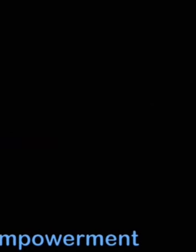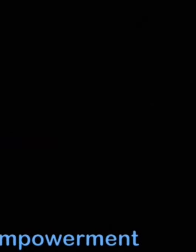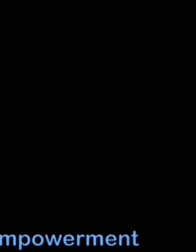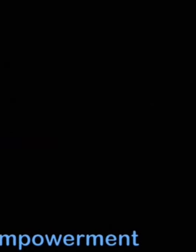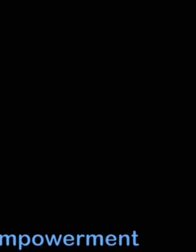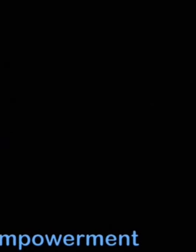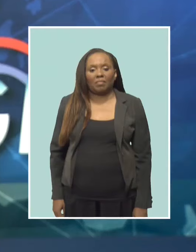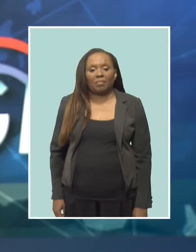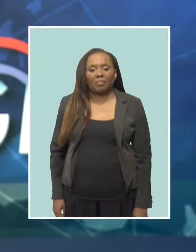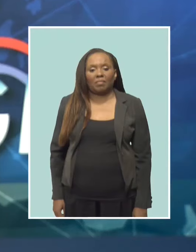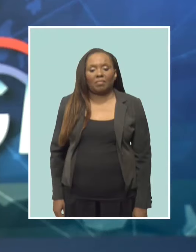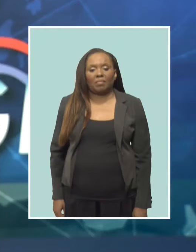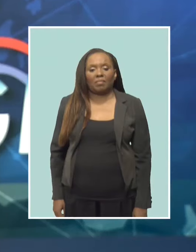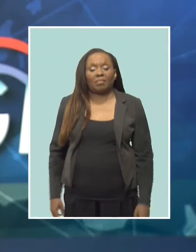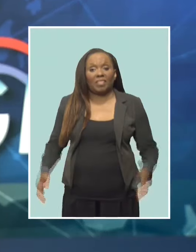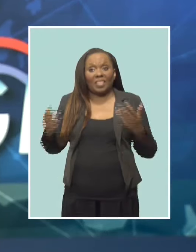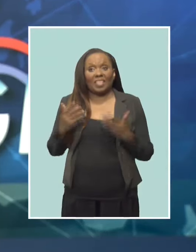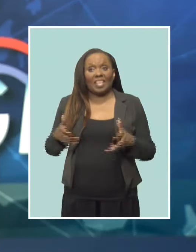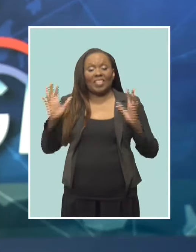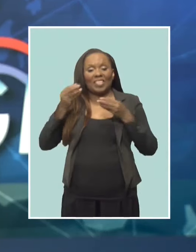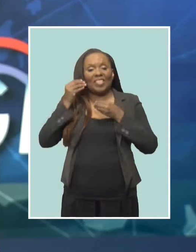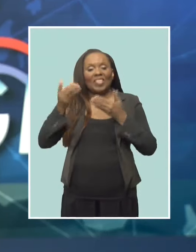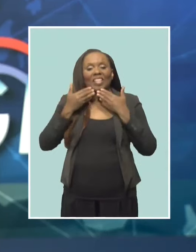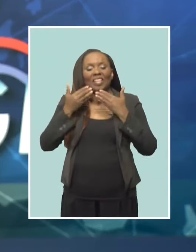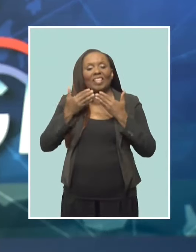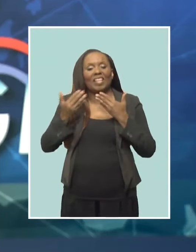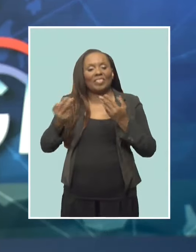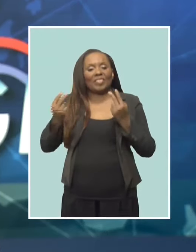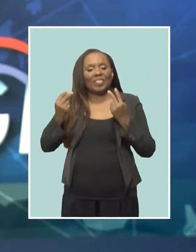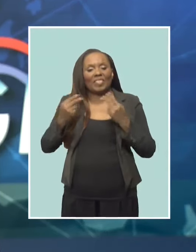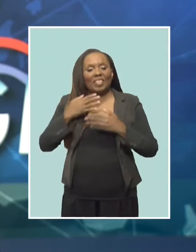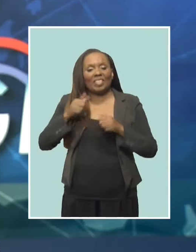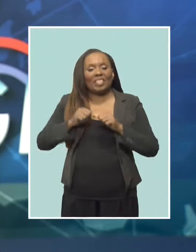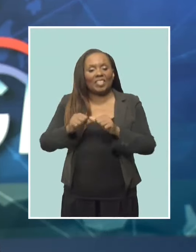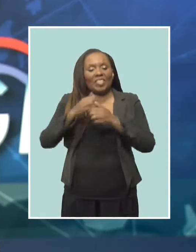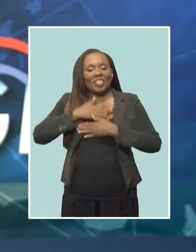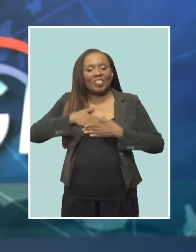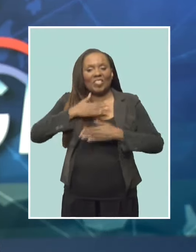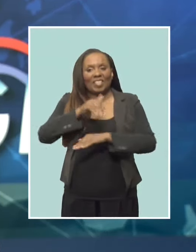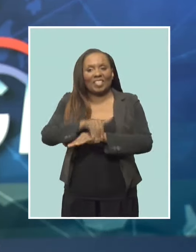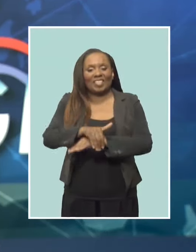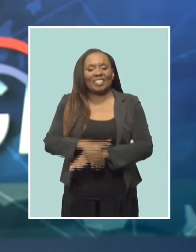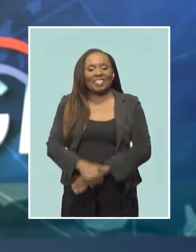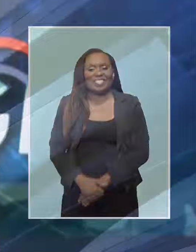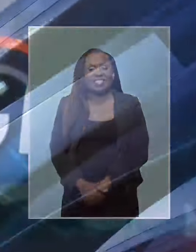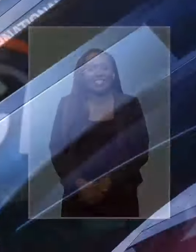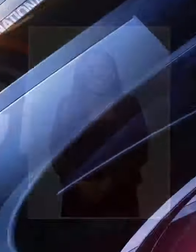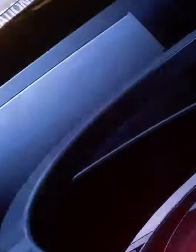That's the news. Thanks for joining us. Continue to enjoy your evening.